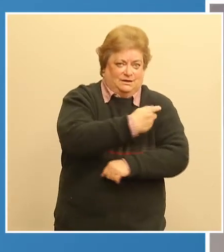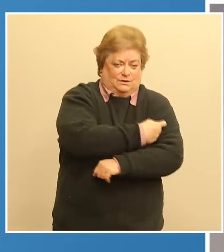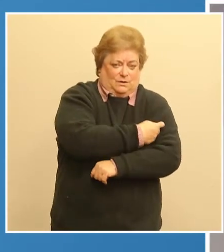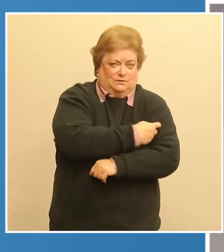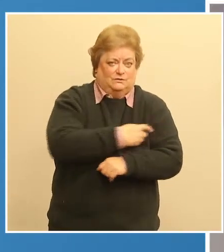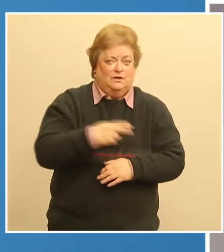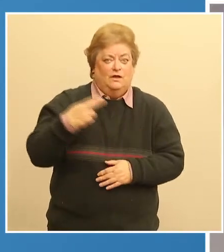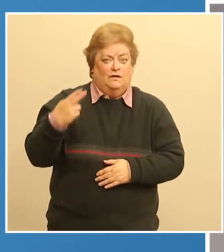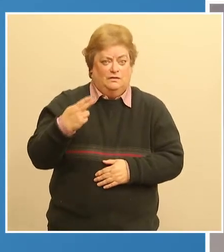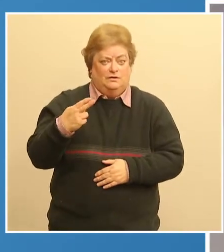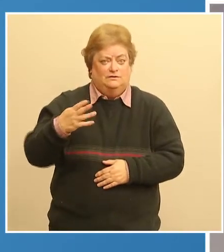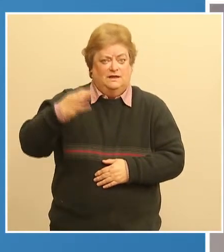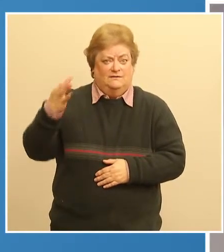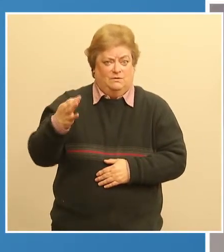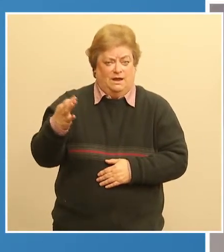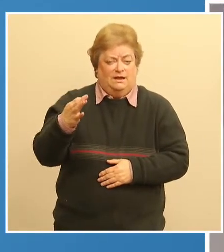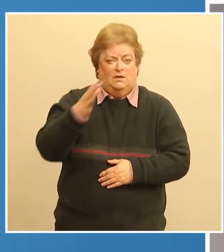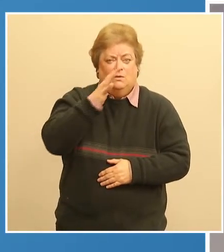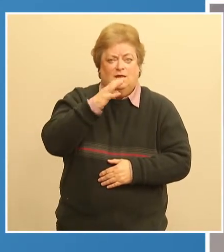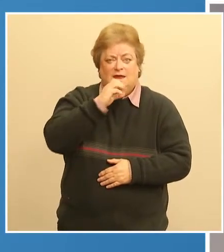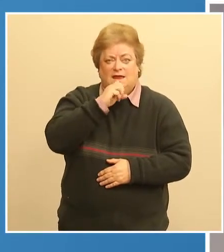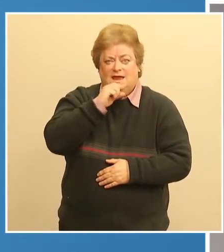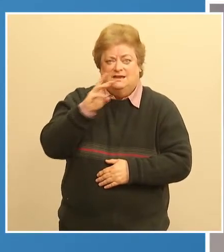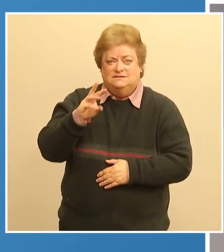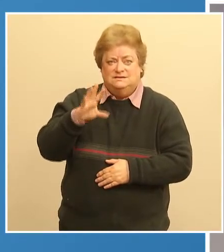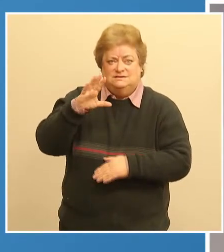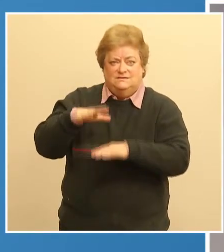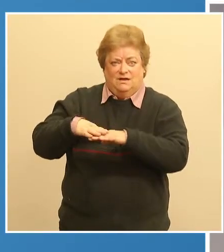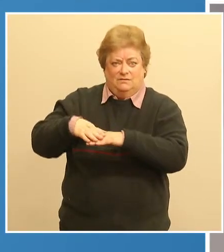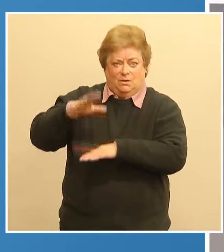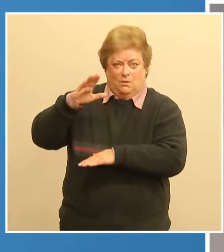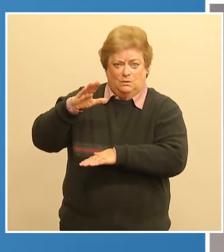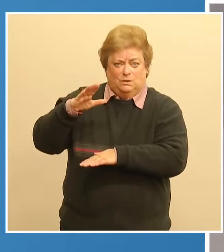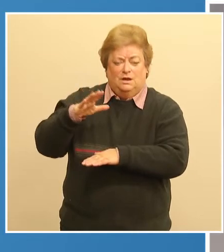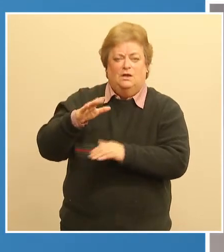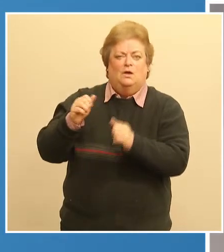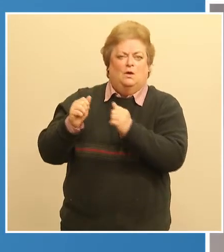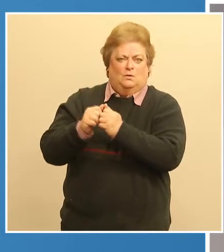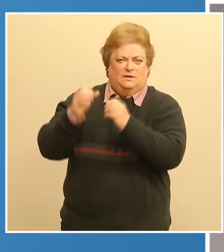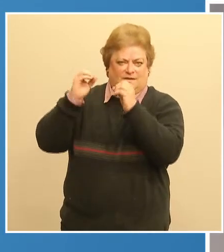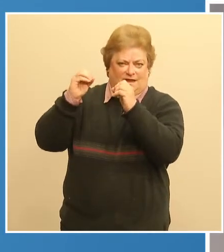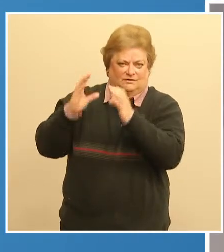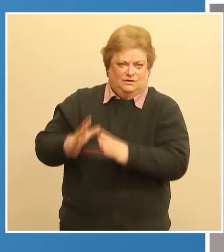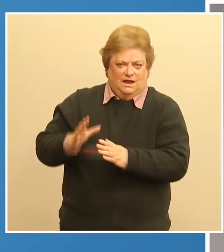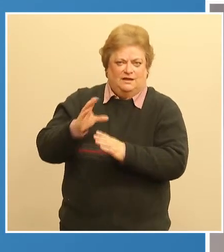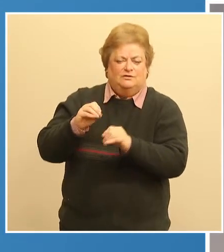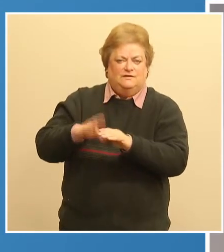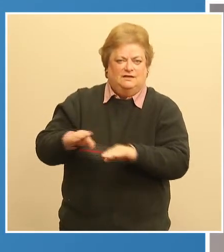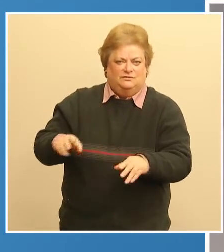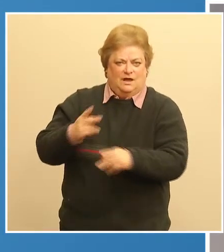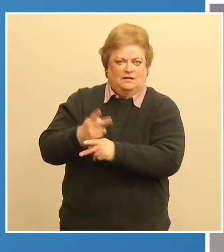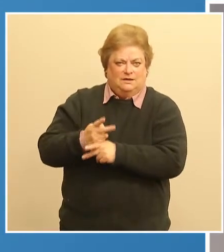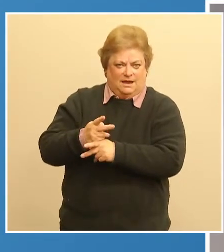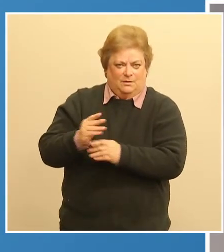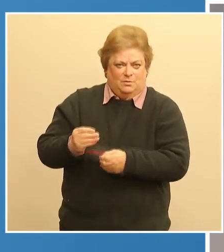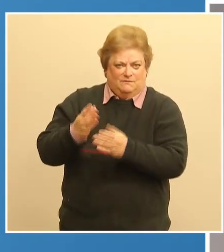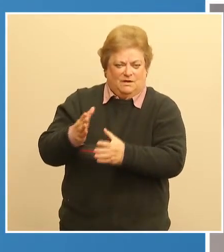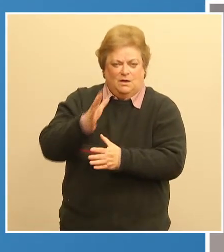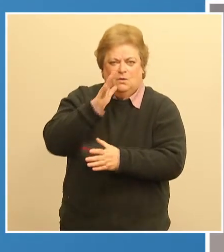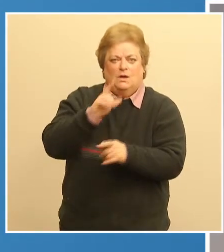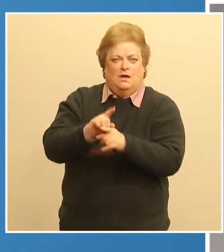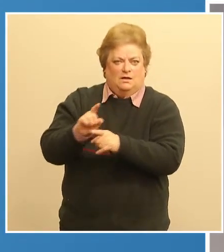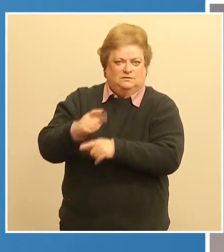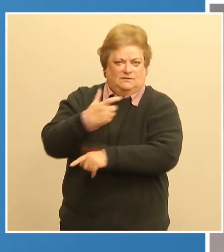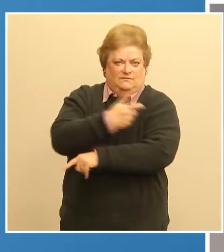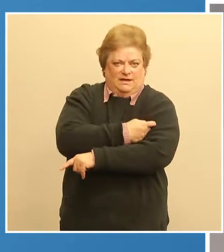vaccine. On Thursday and Friday, residents age 65 and older, along with educators and child care providers, will be